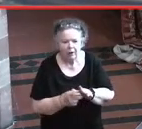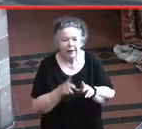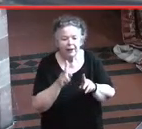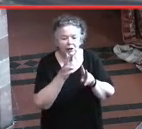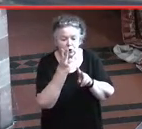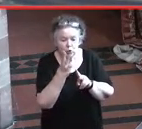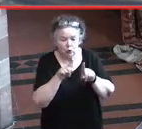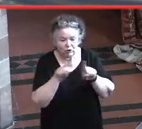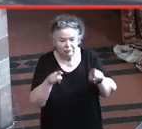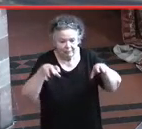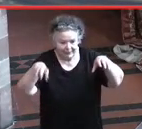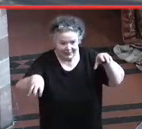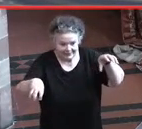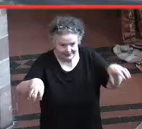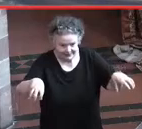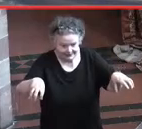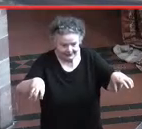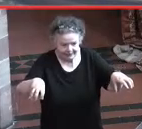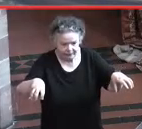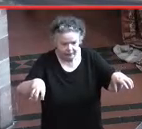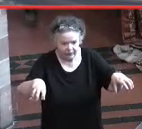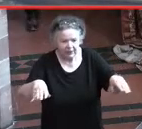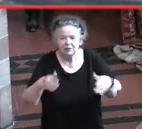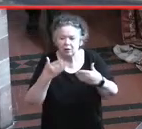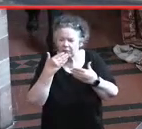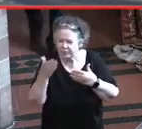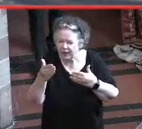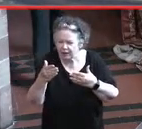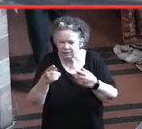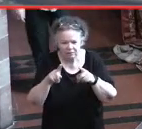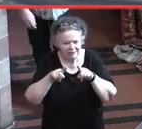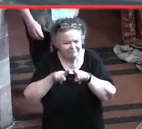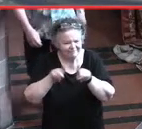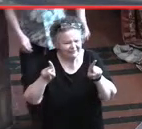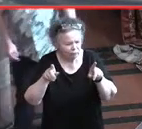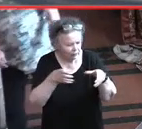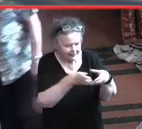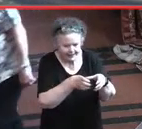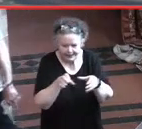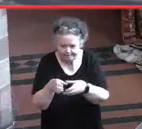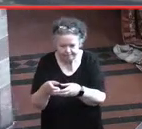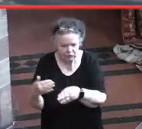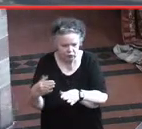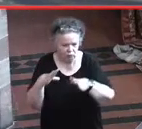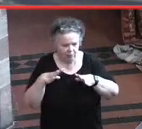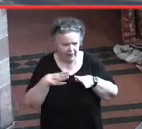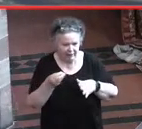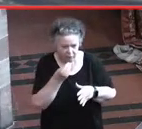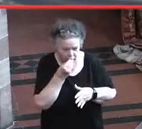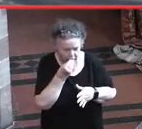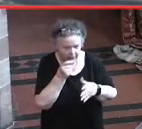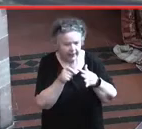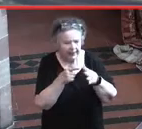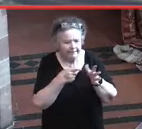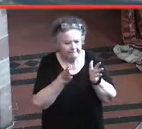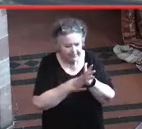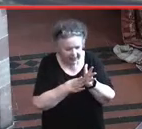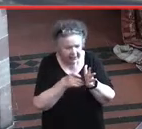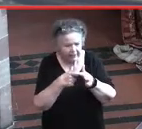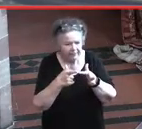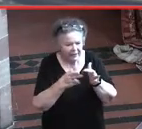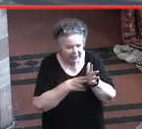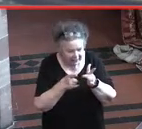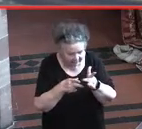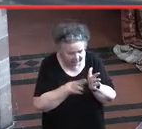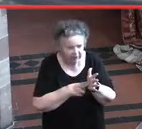two locations, and I want to thank the catering teams in advance for their work. So Pam and Kevin and Julia